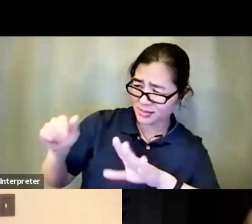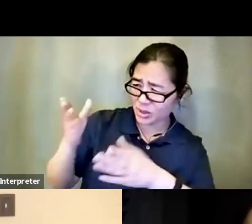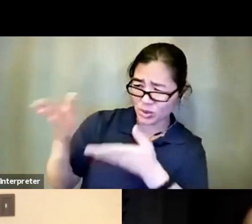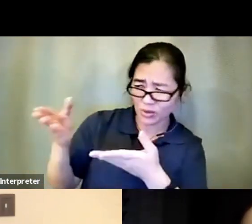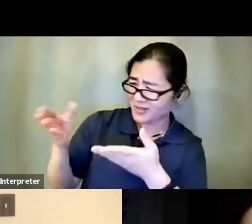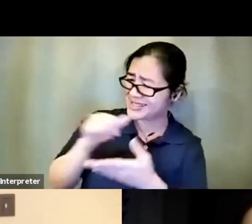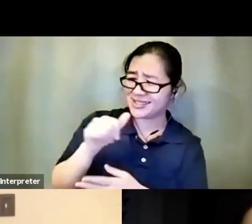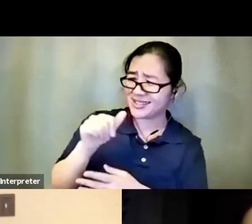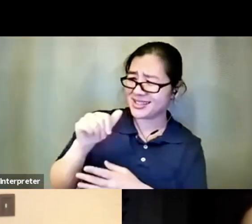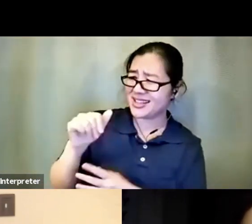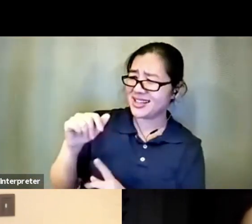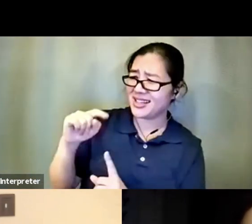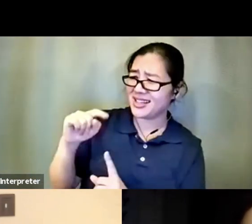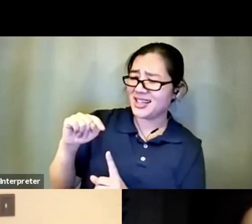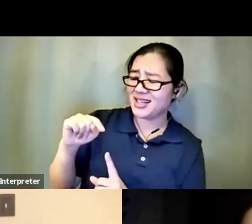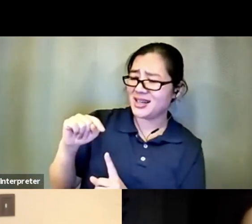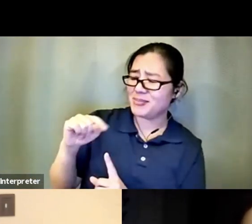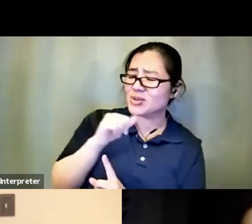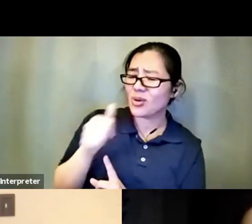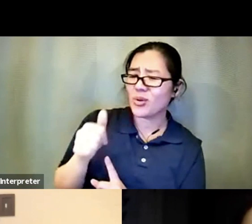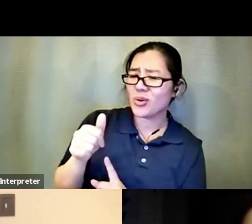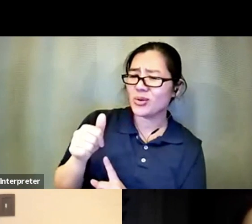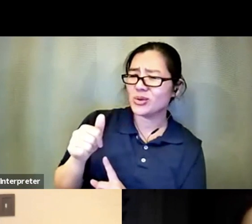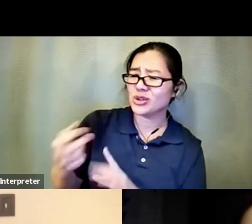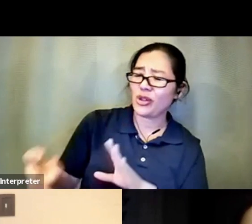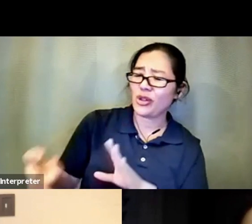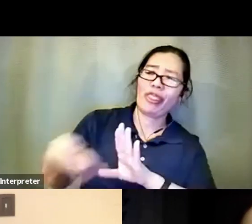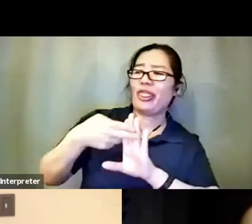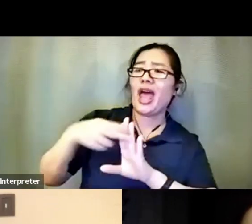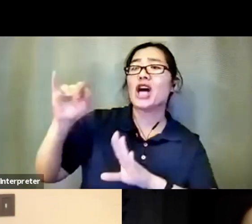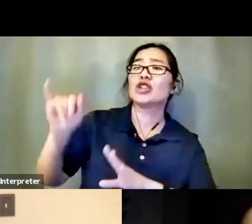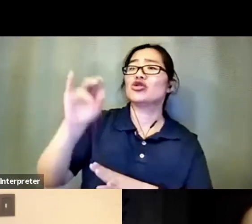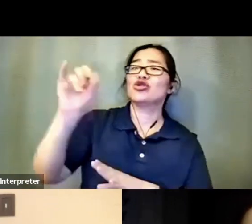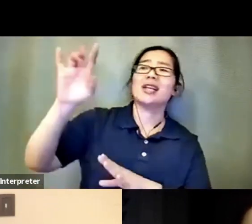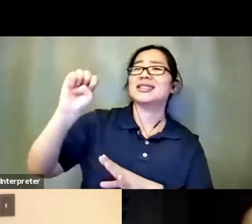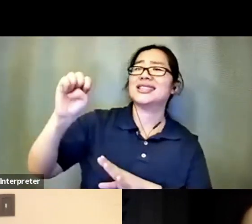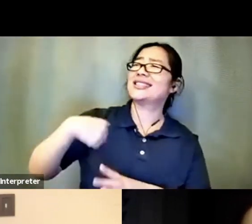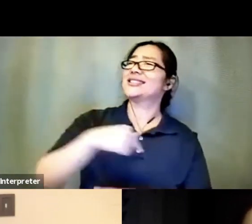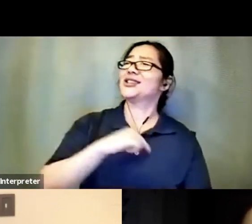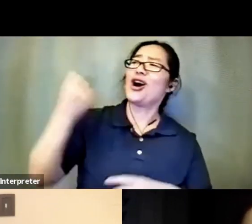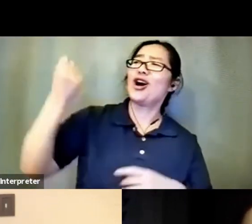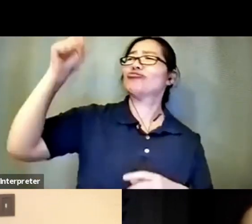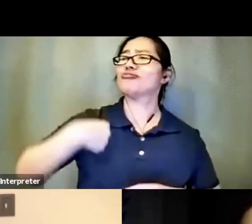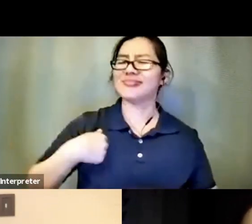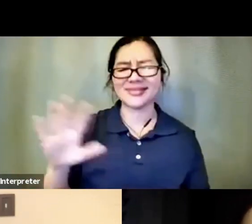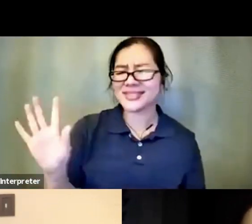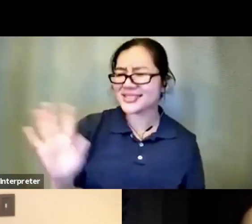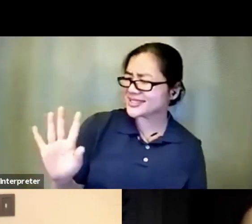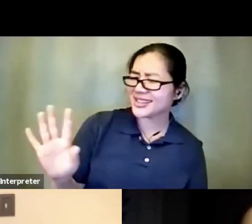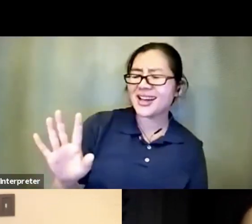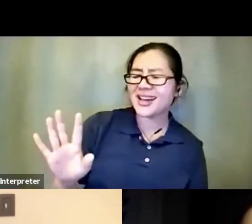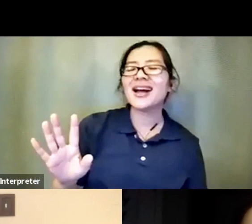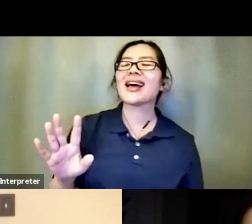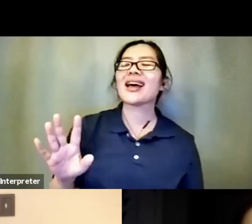is important, but don't just slap a justice tag on it, because I think that implies something